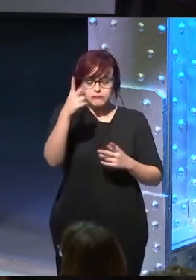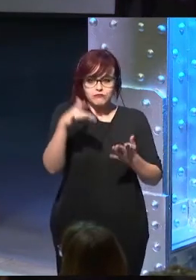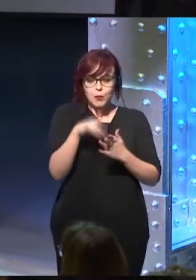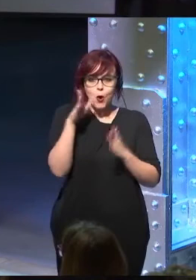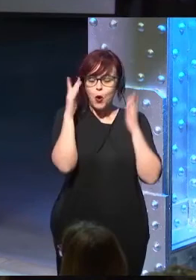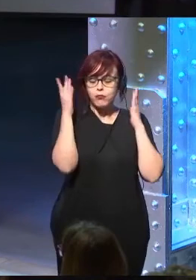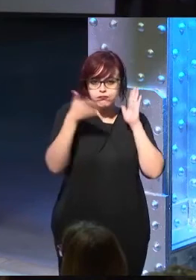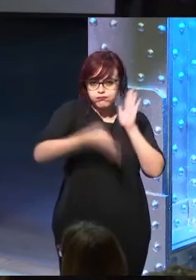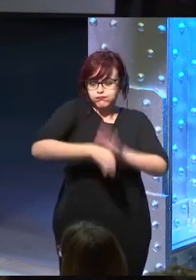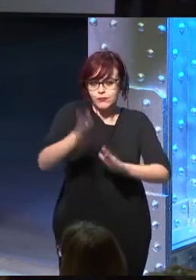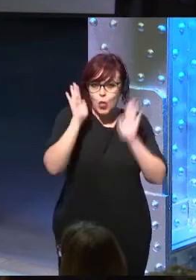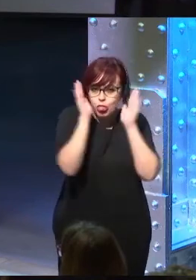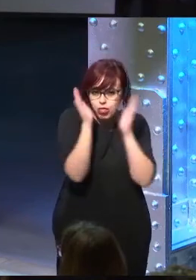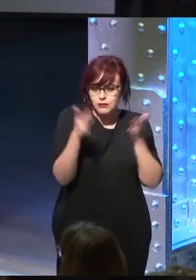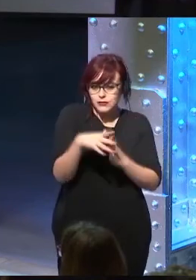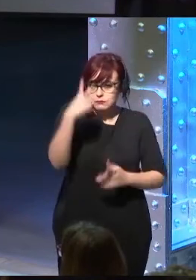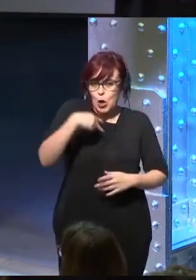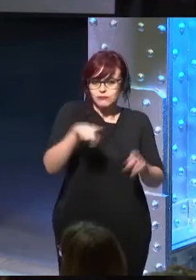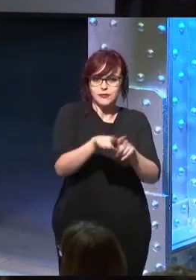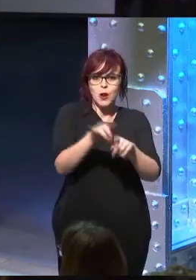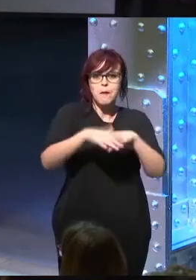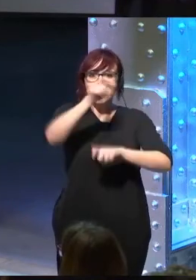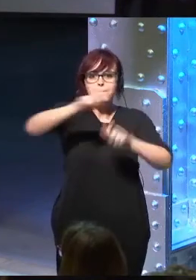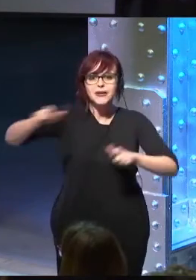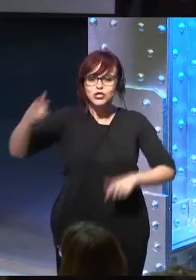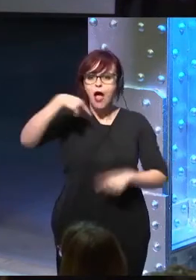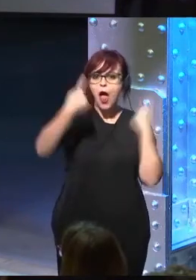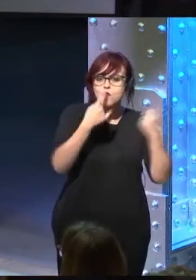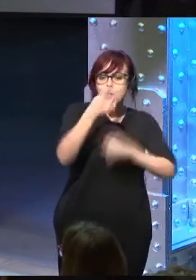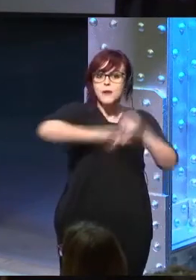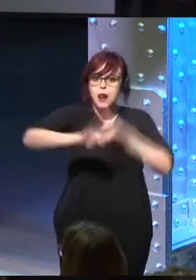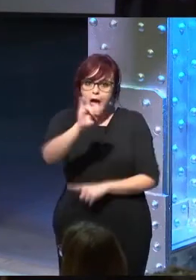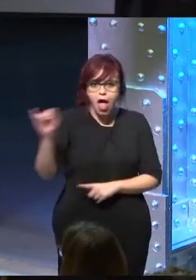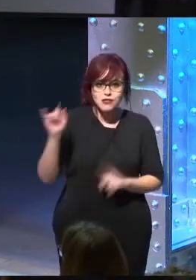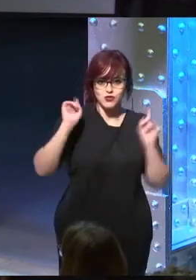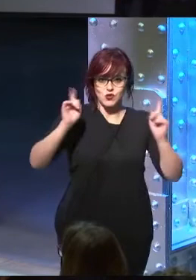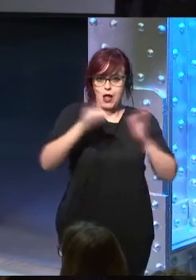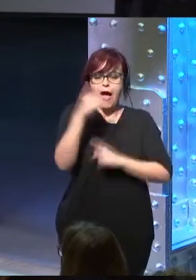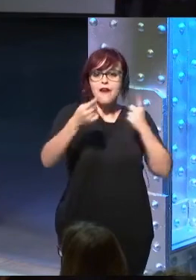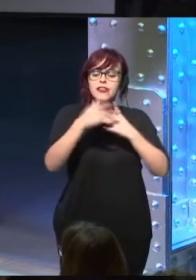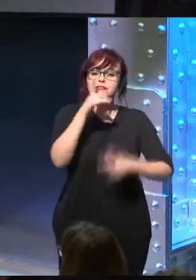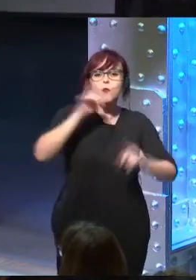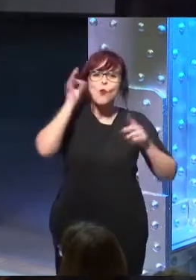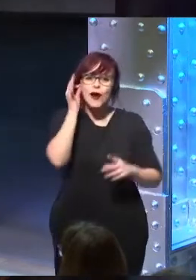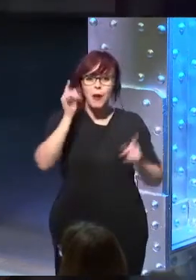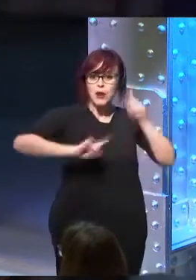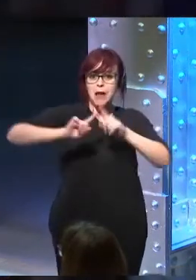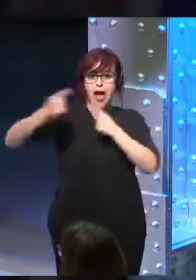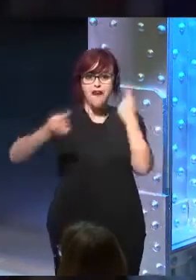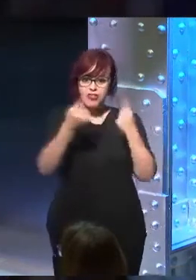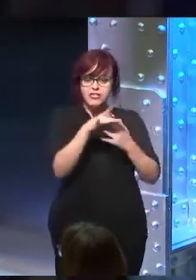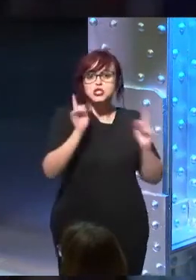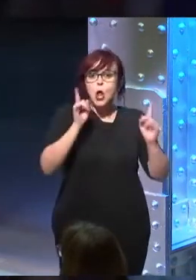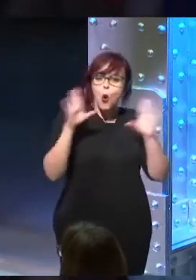these problems, and share them, not just in women's groups. But I think my main point would be, and this is rather